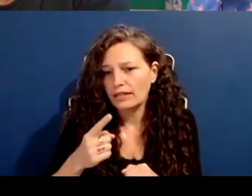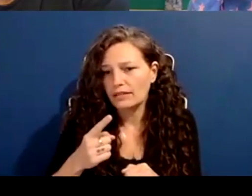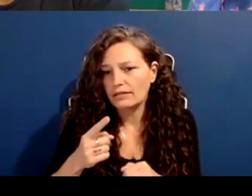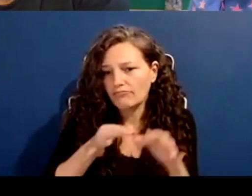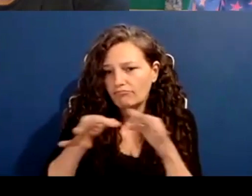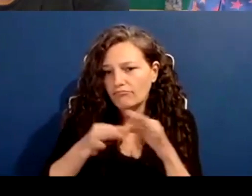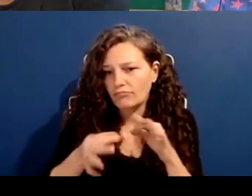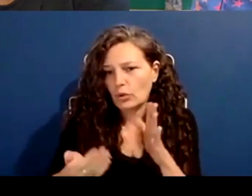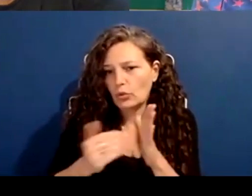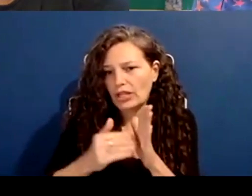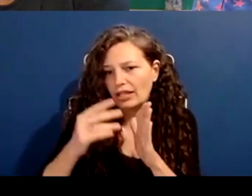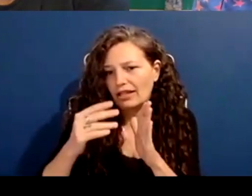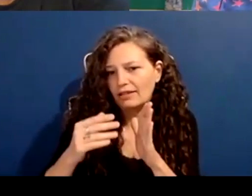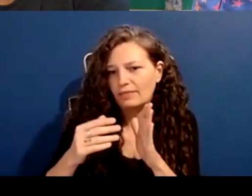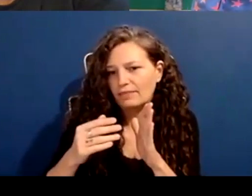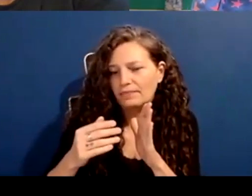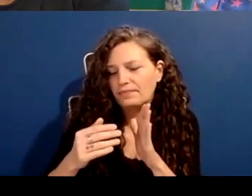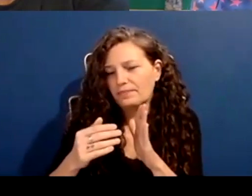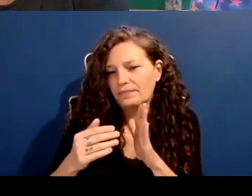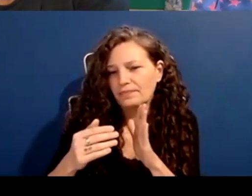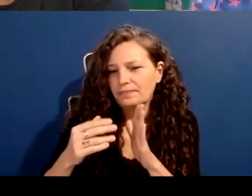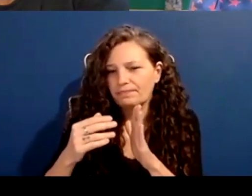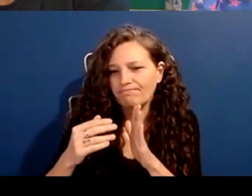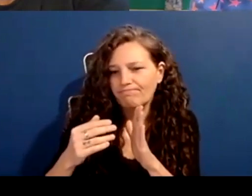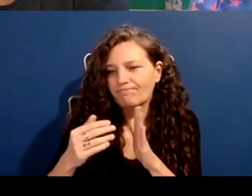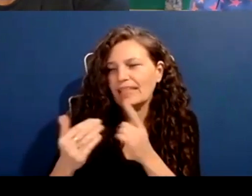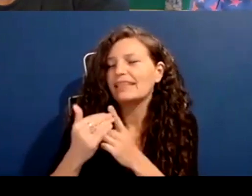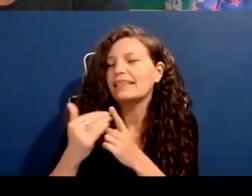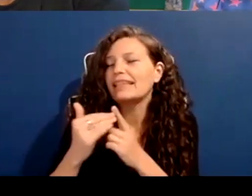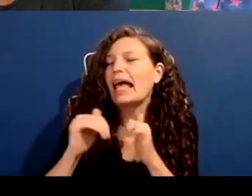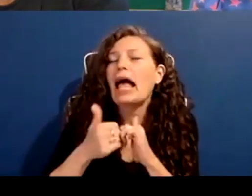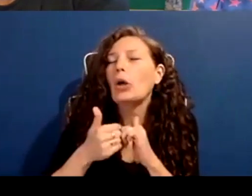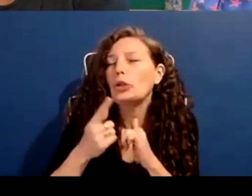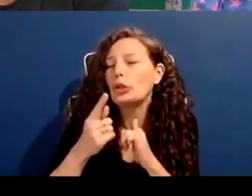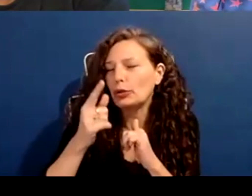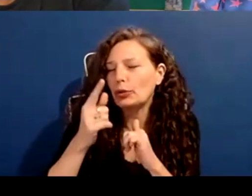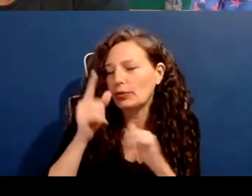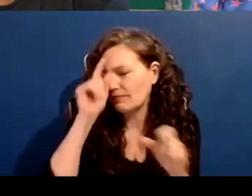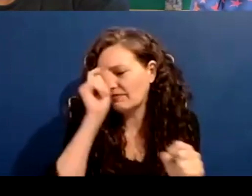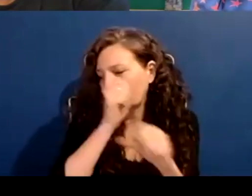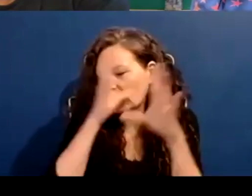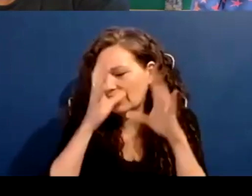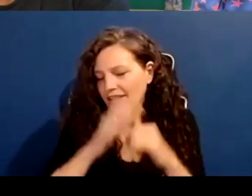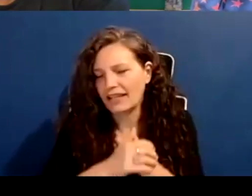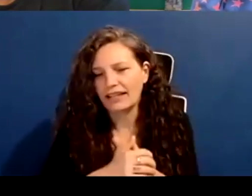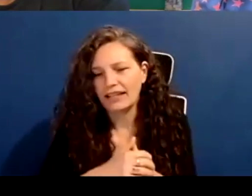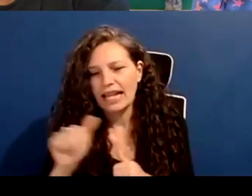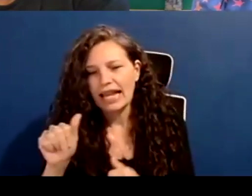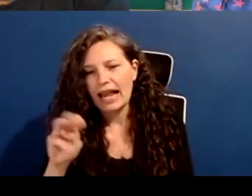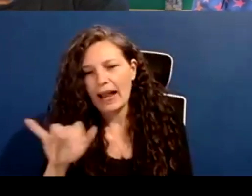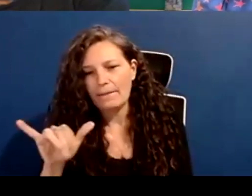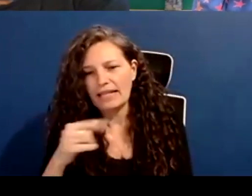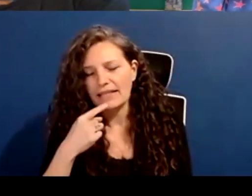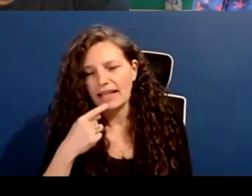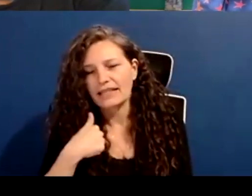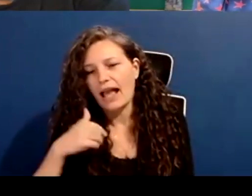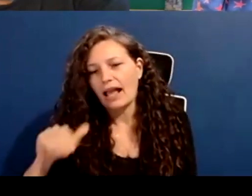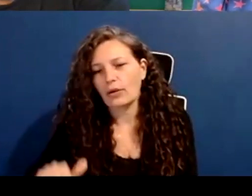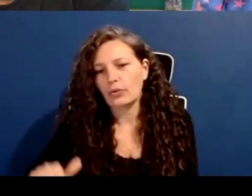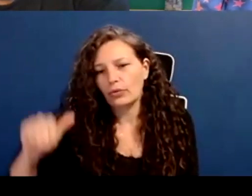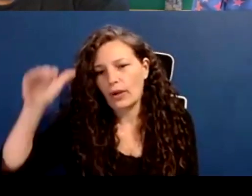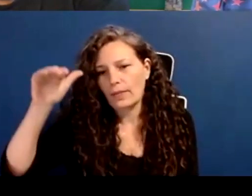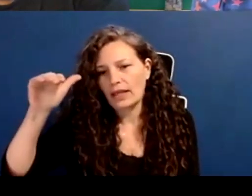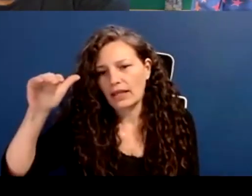This is Amy. I grew up in a household where I was taught that everyone was made in the image of